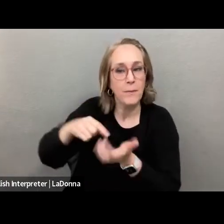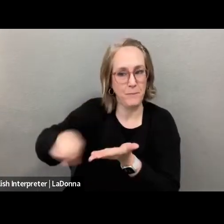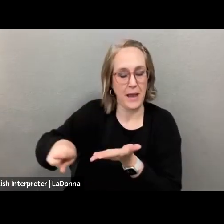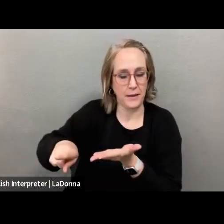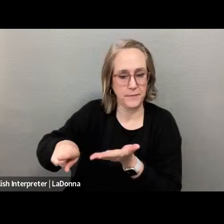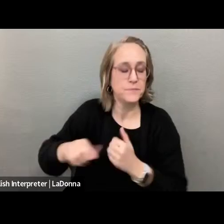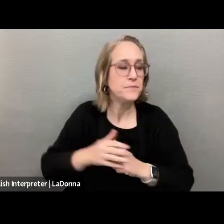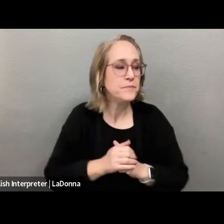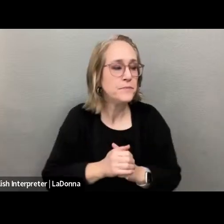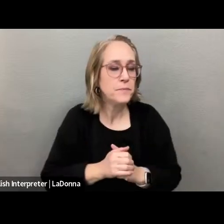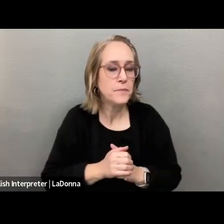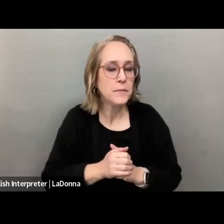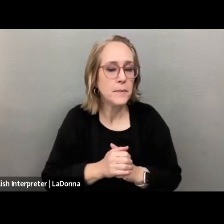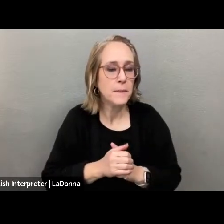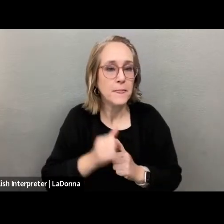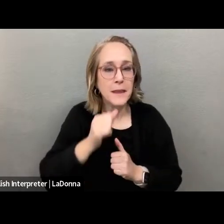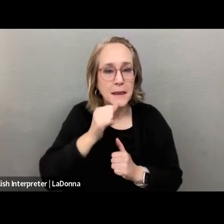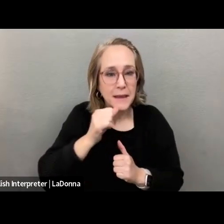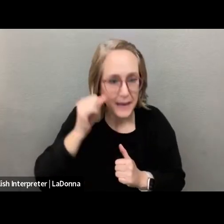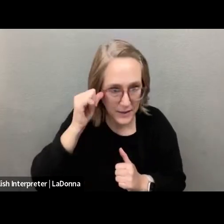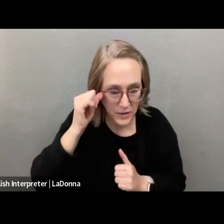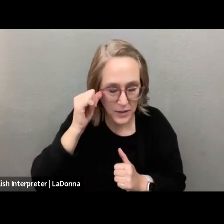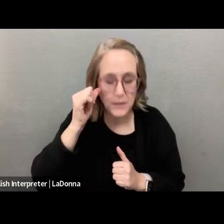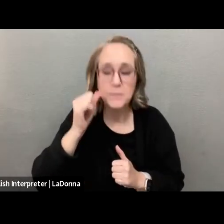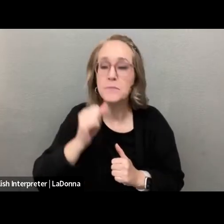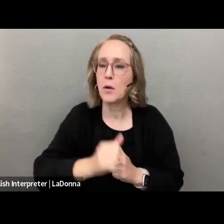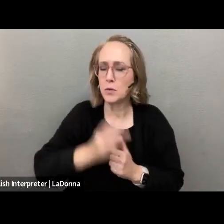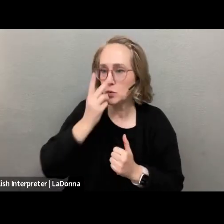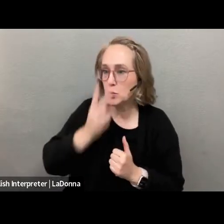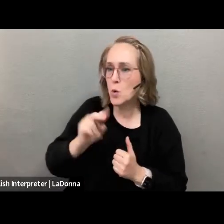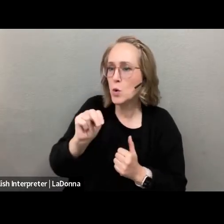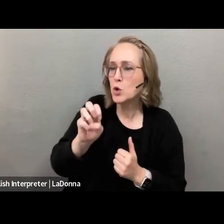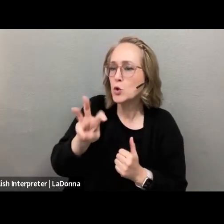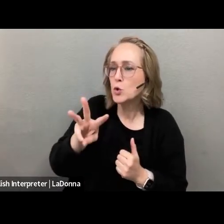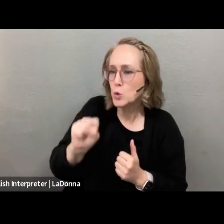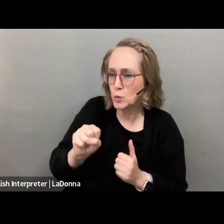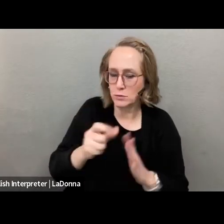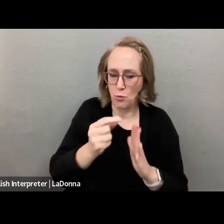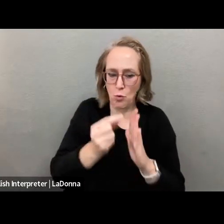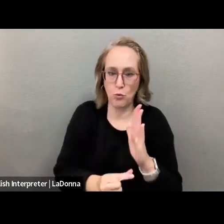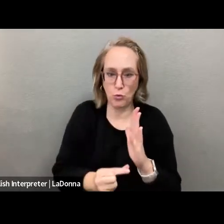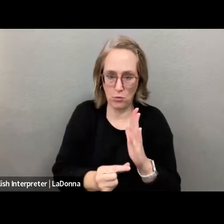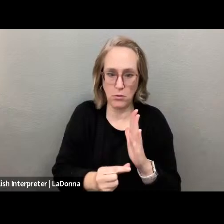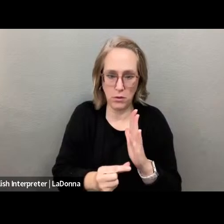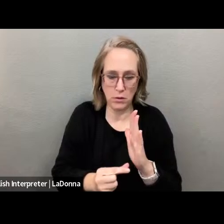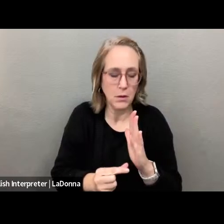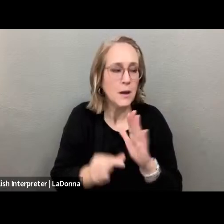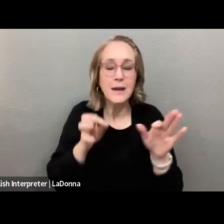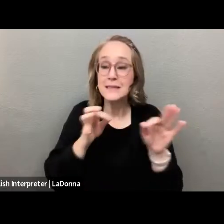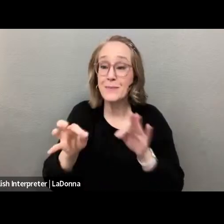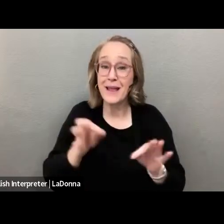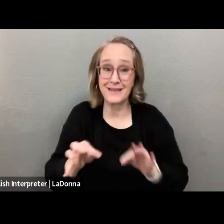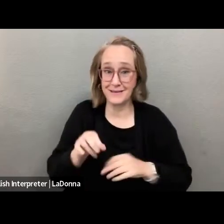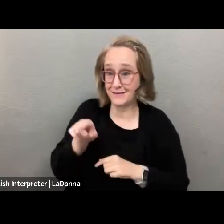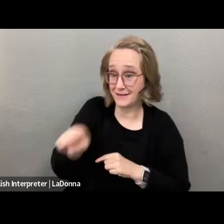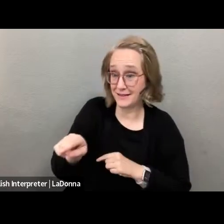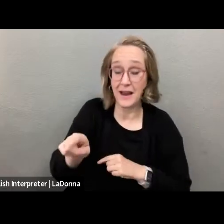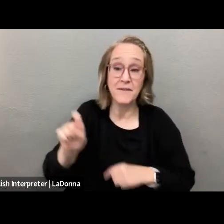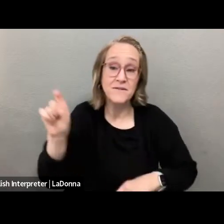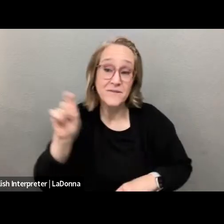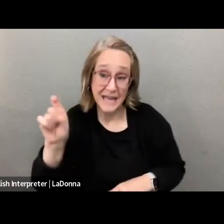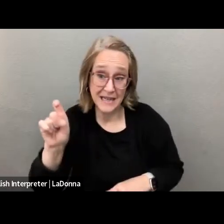there's a new news article that talks about how the police department, the Phoenix